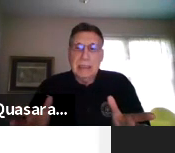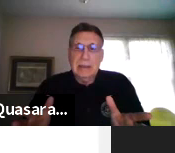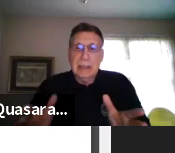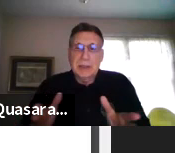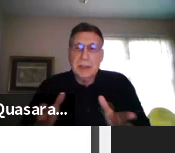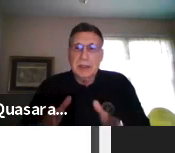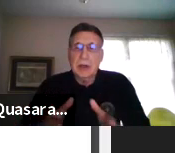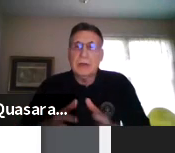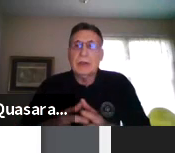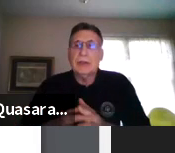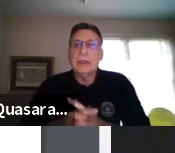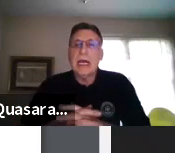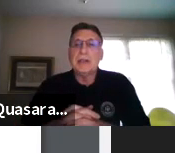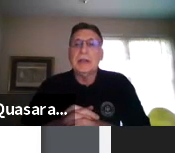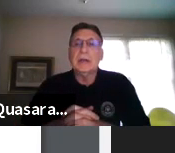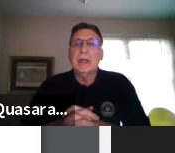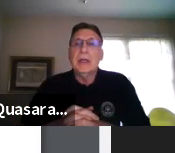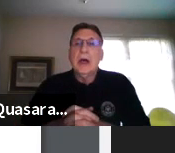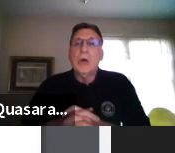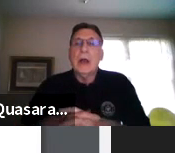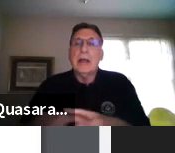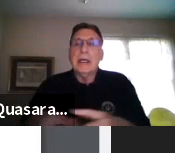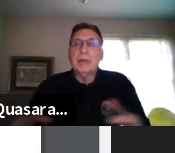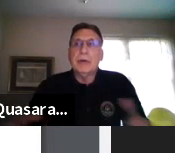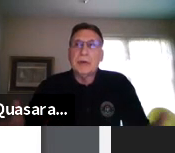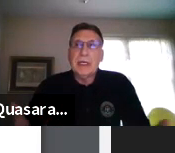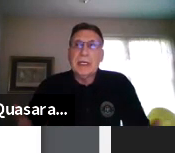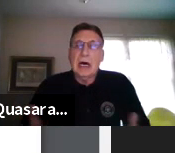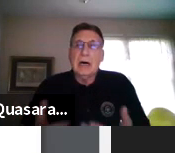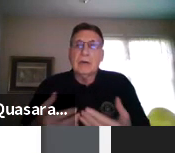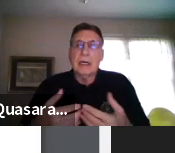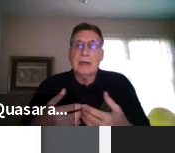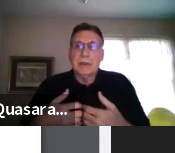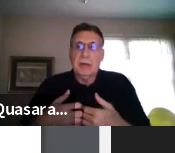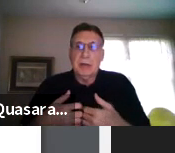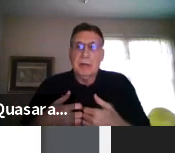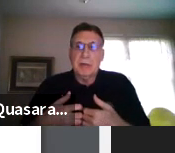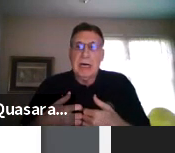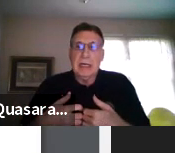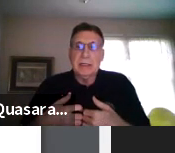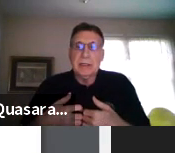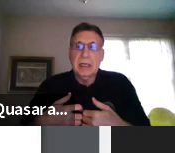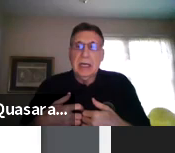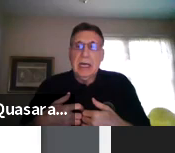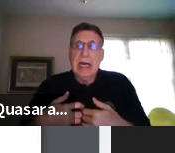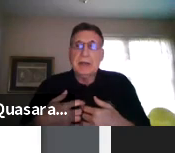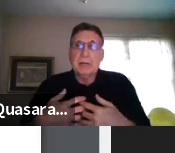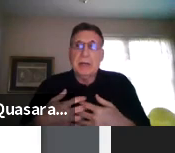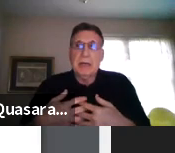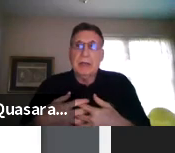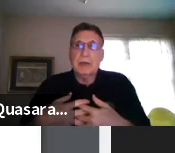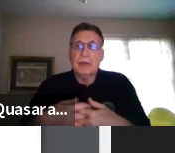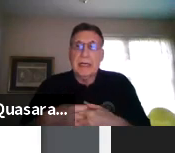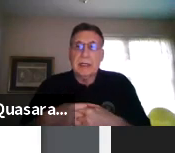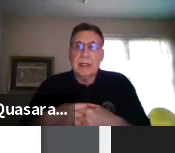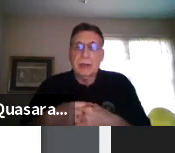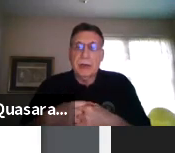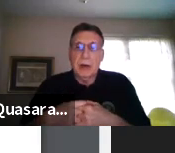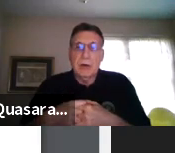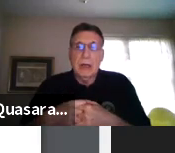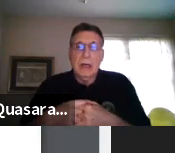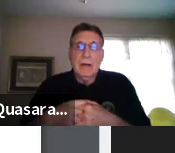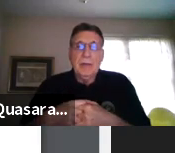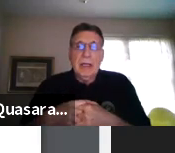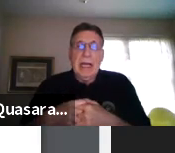open gate. This is the go-to statute where it pulls in all records of public bodies as the public's right